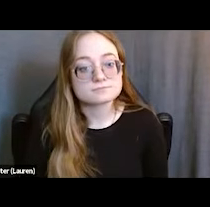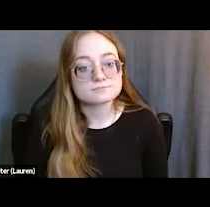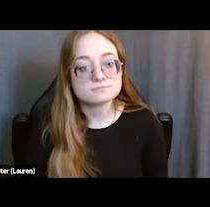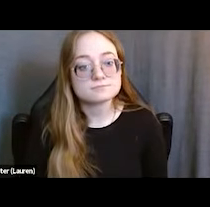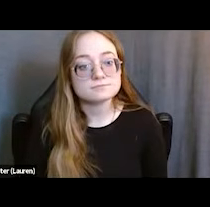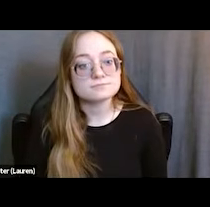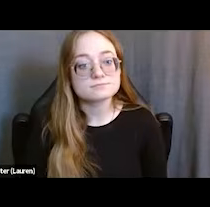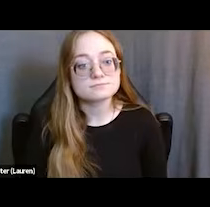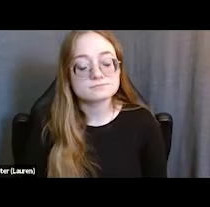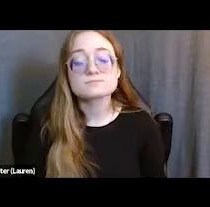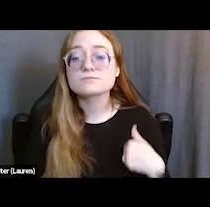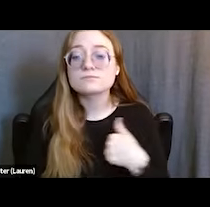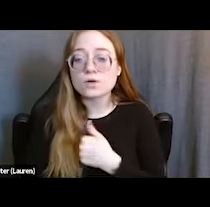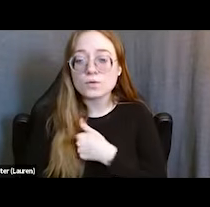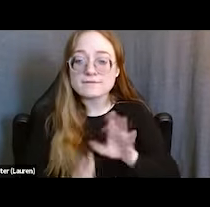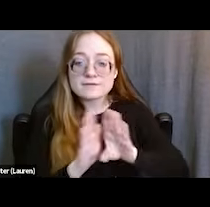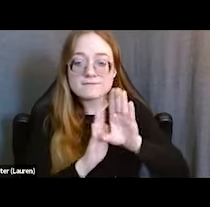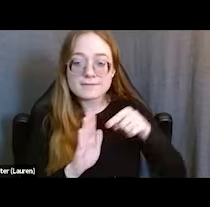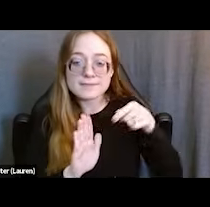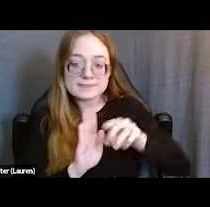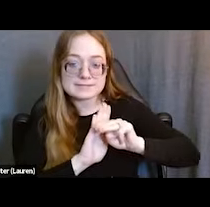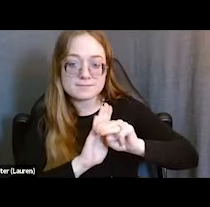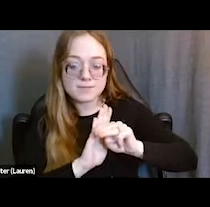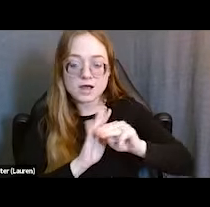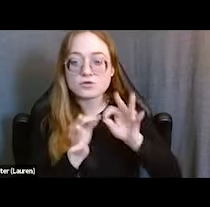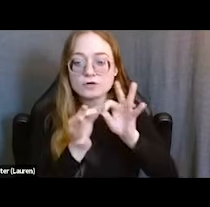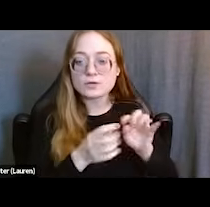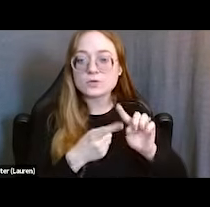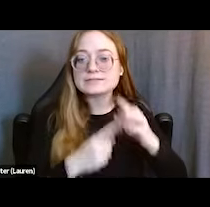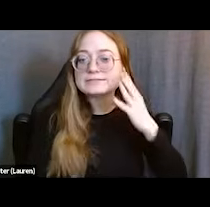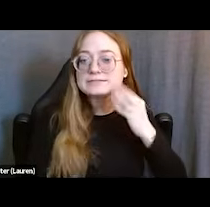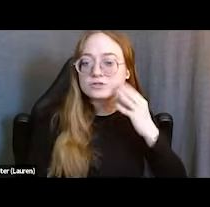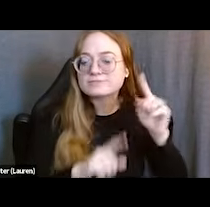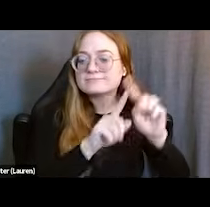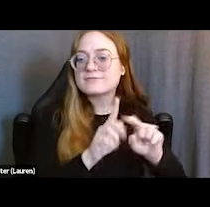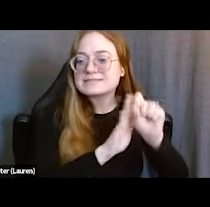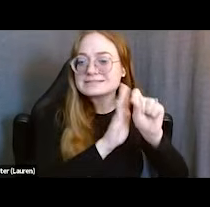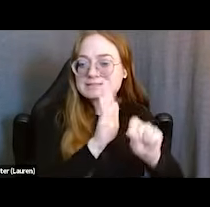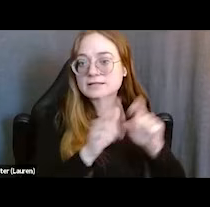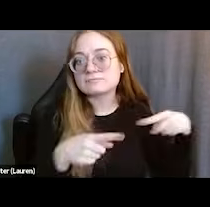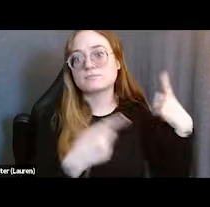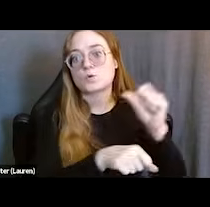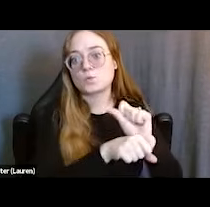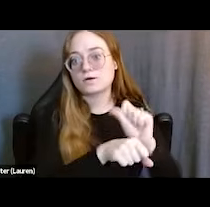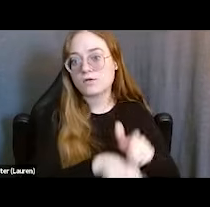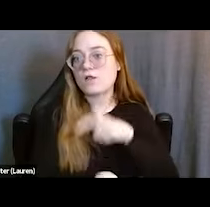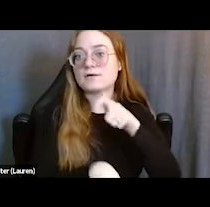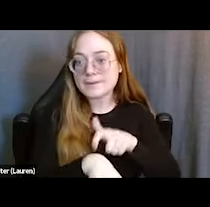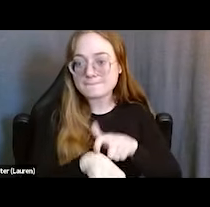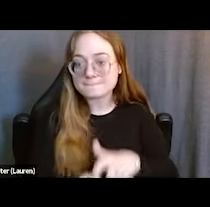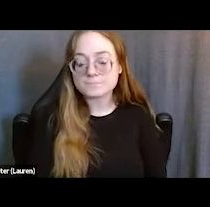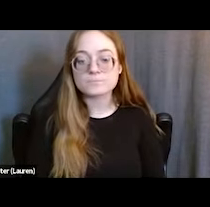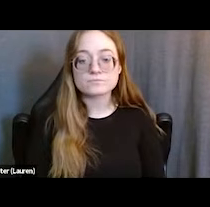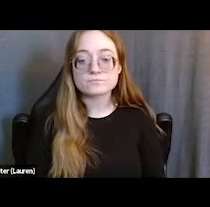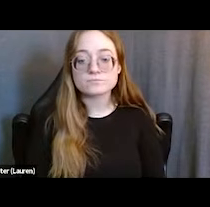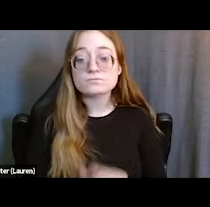have built this model on the experience of multiple states who've been working at this work for quite a long time. And it really is